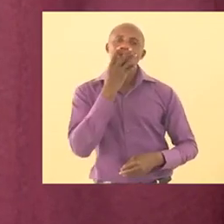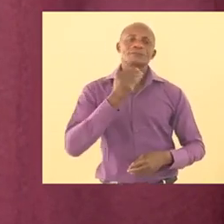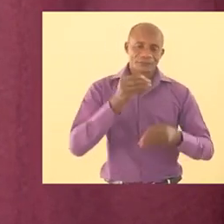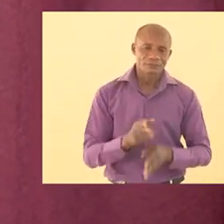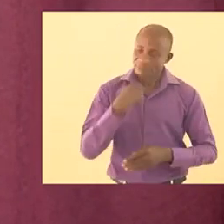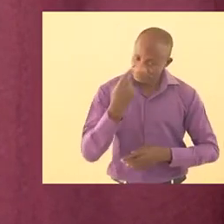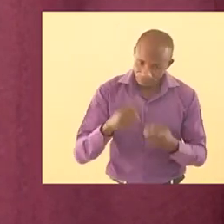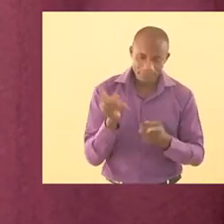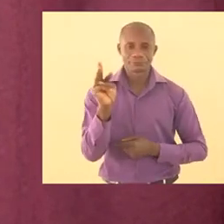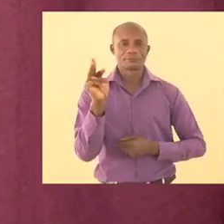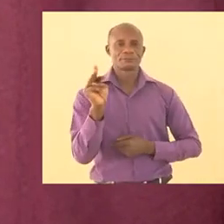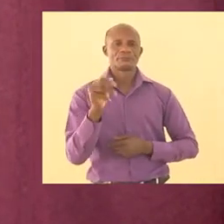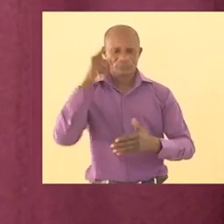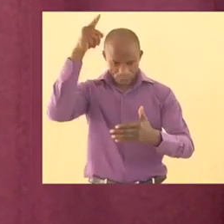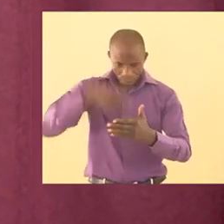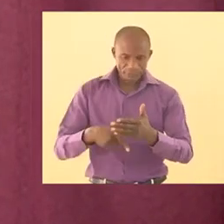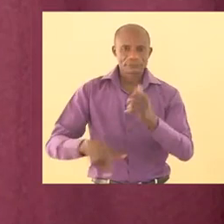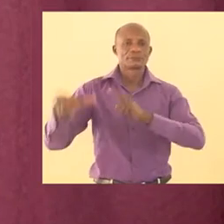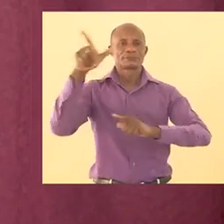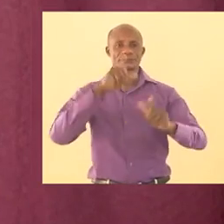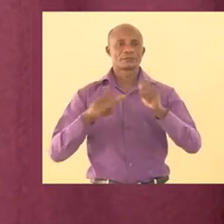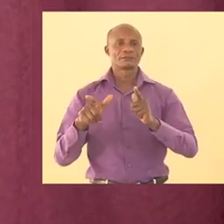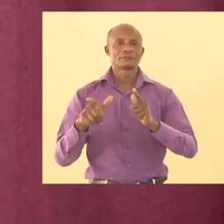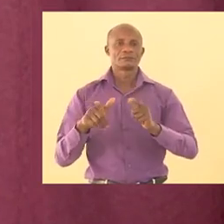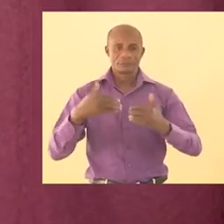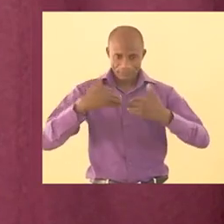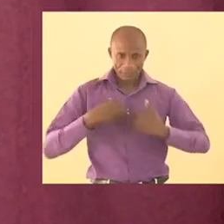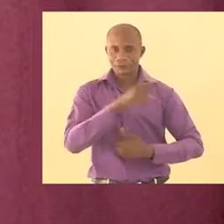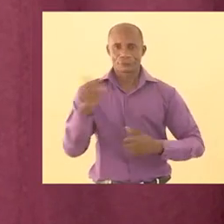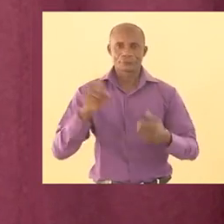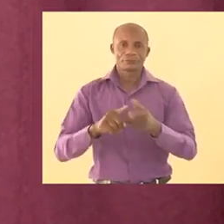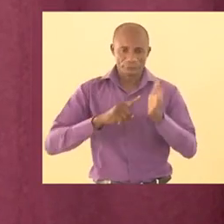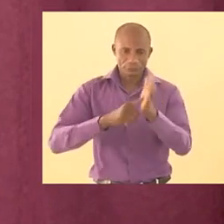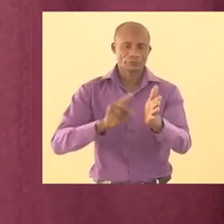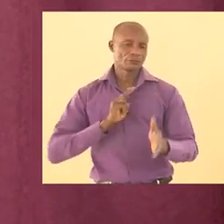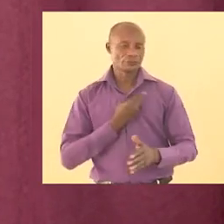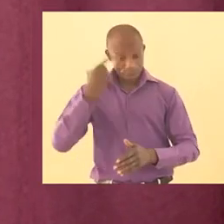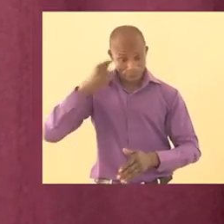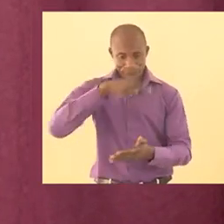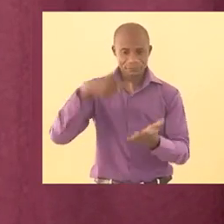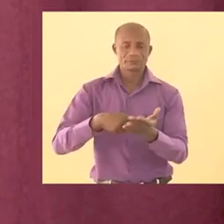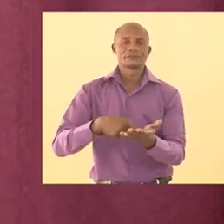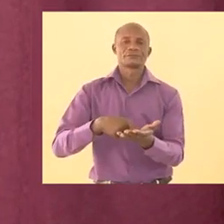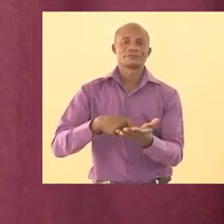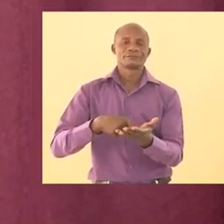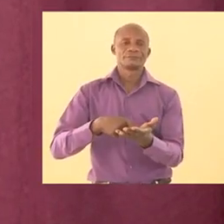The Jews then said to him, "What sign have you to show us for this?"